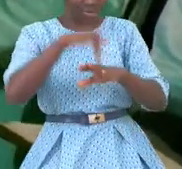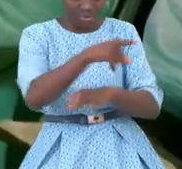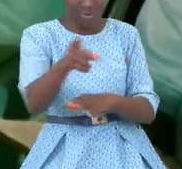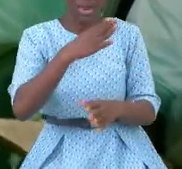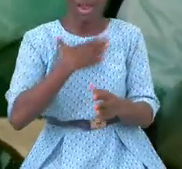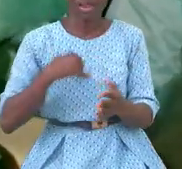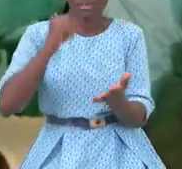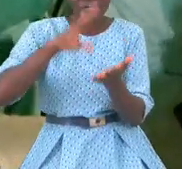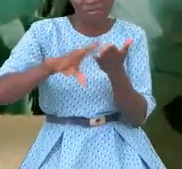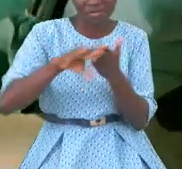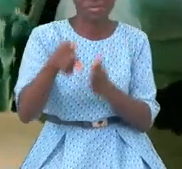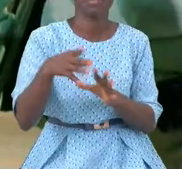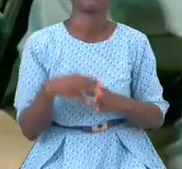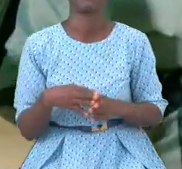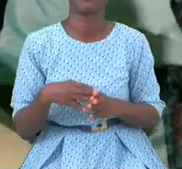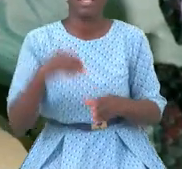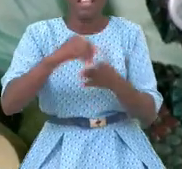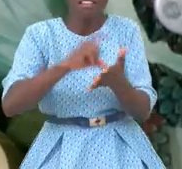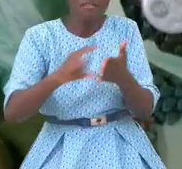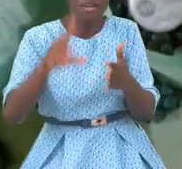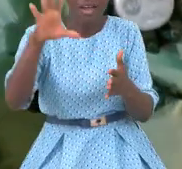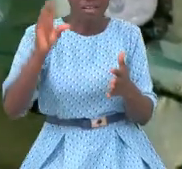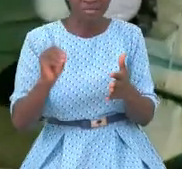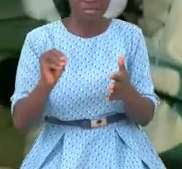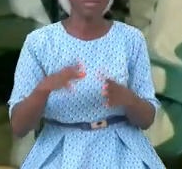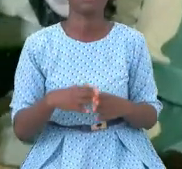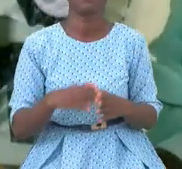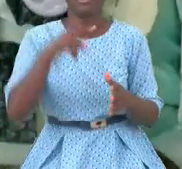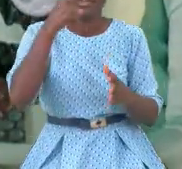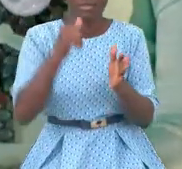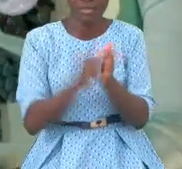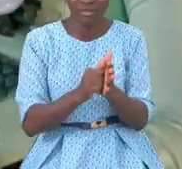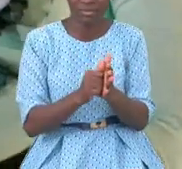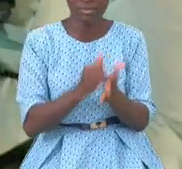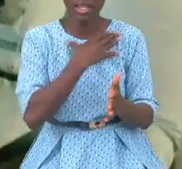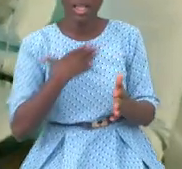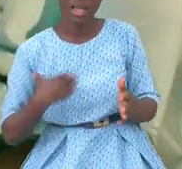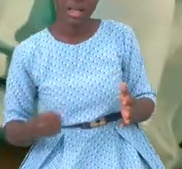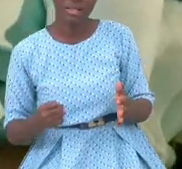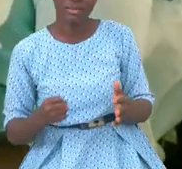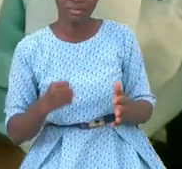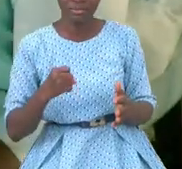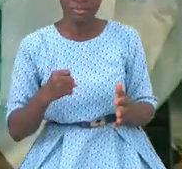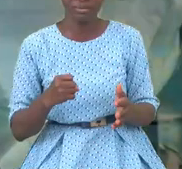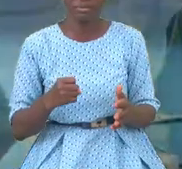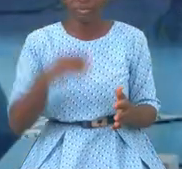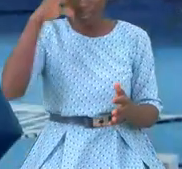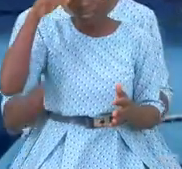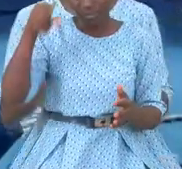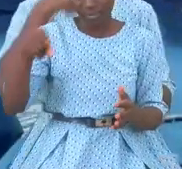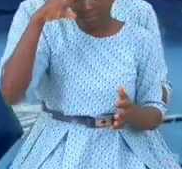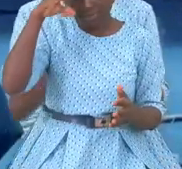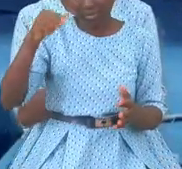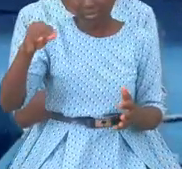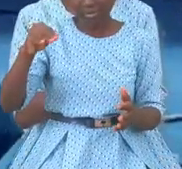in verse 50, we're told, and he, casting away his garment, rose and